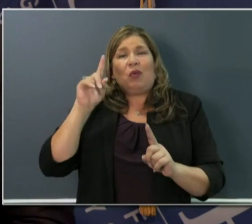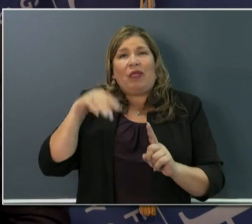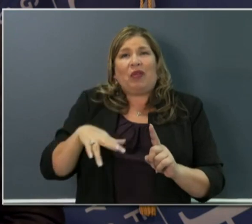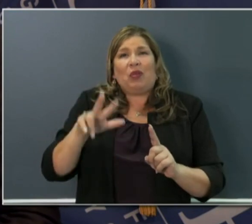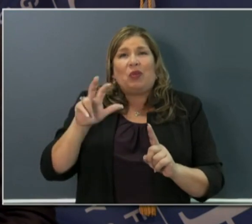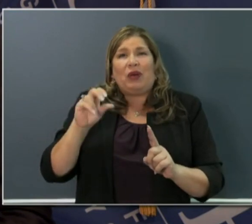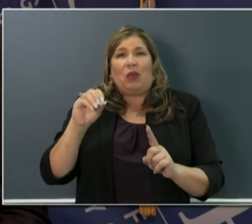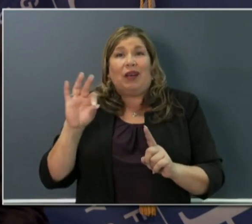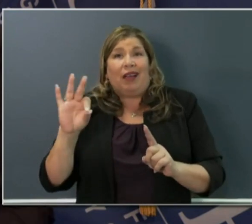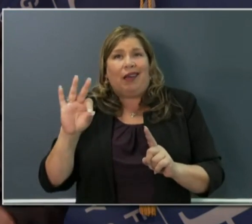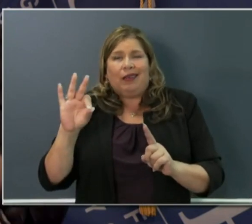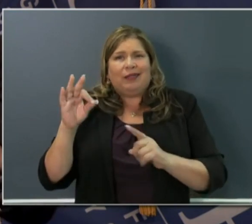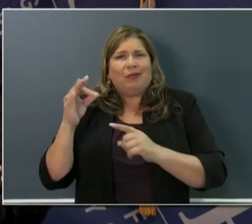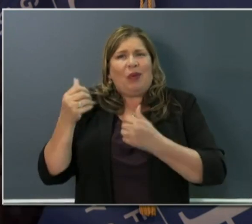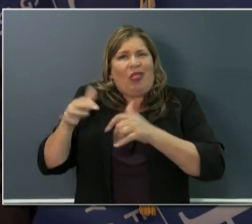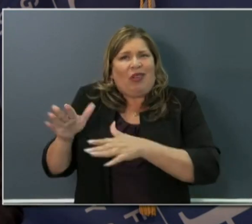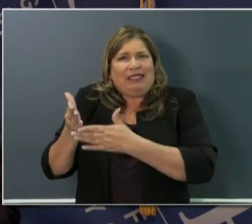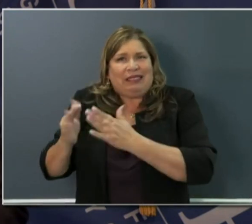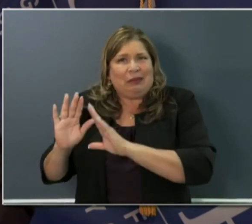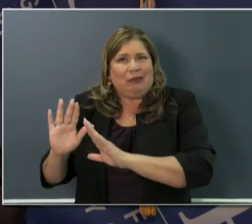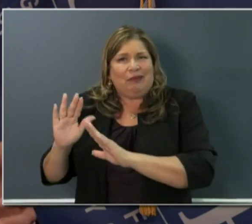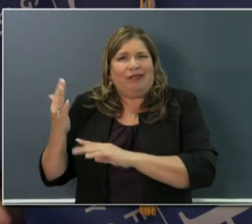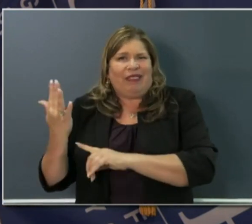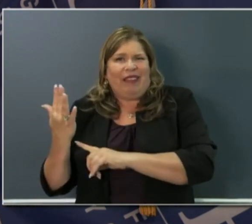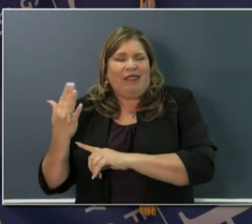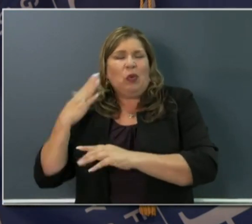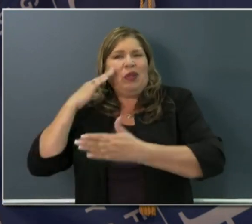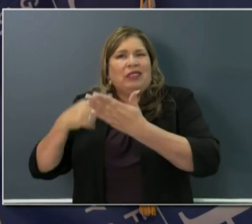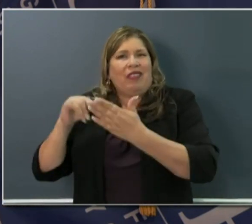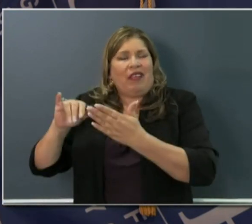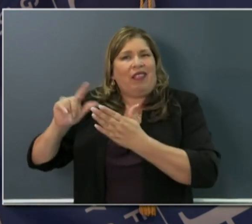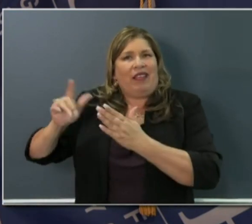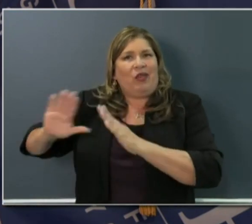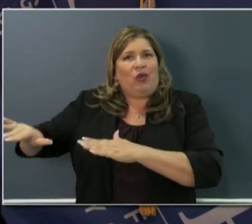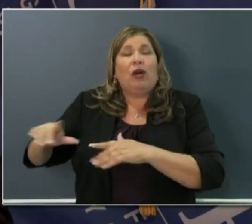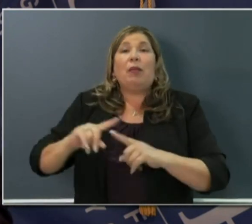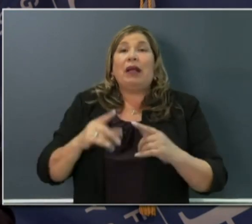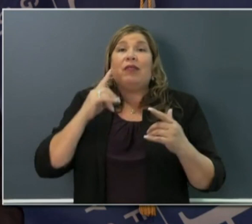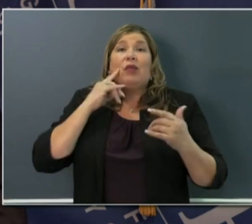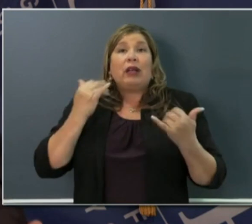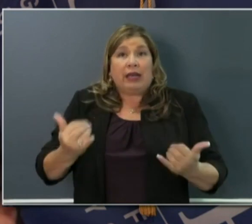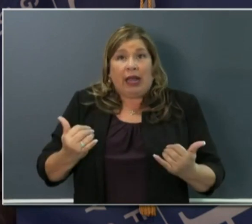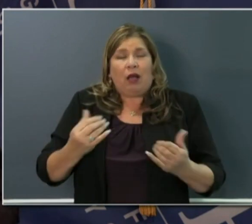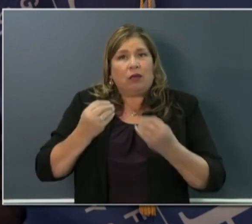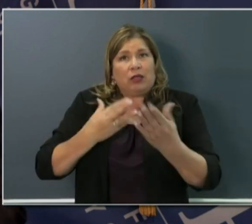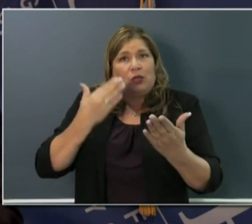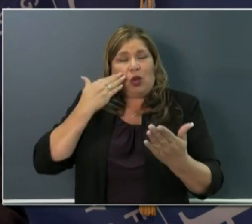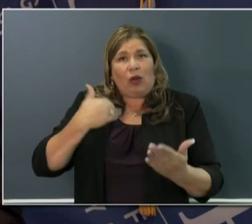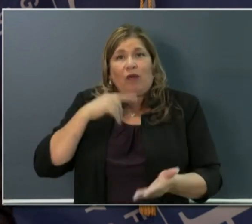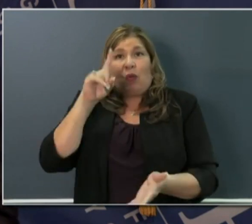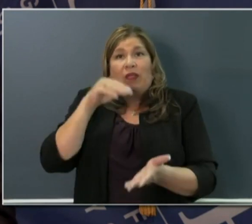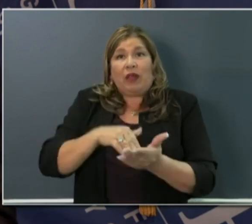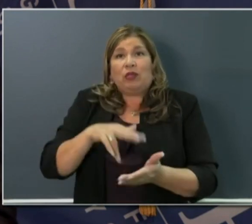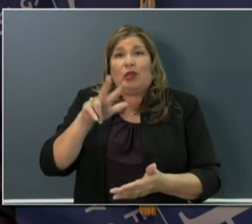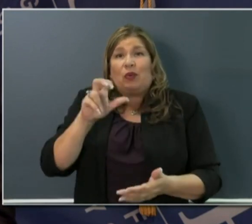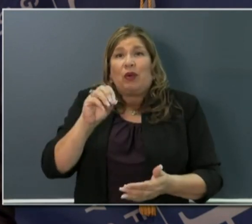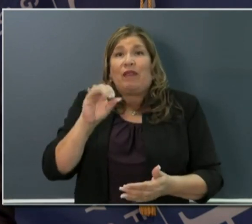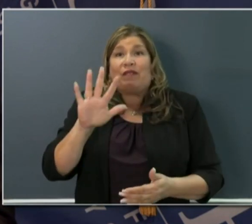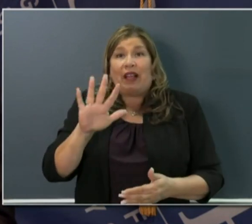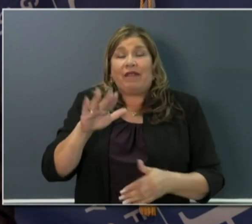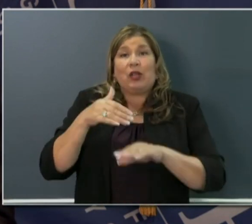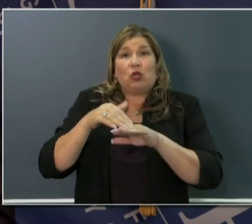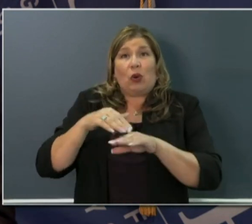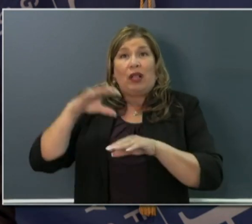and specific. We have over 1,300 trailers that will be going out, and as soon as those counties provide more information, we'll get